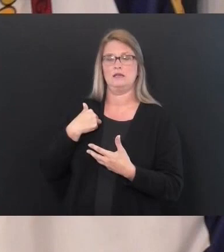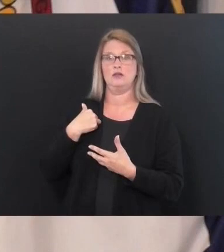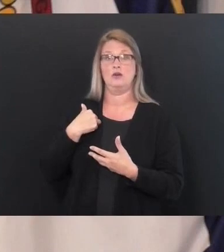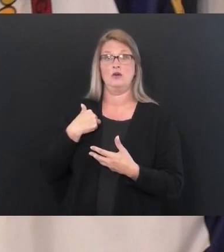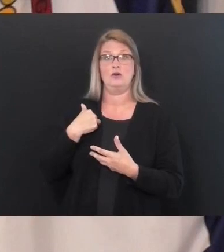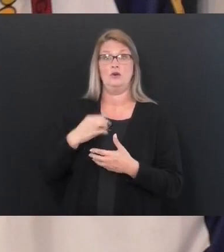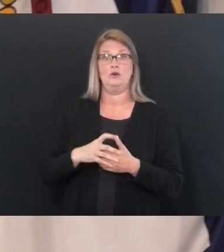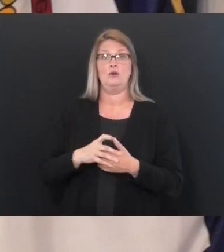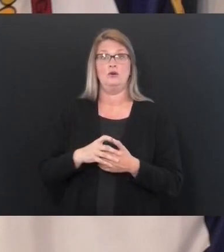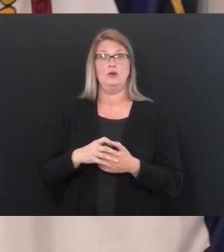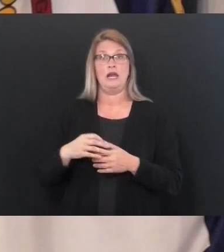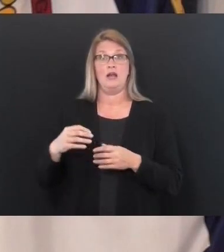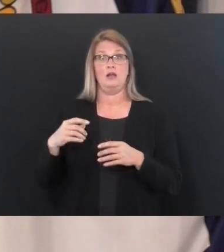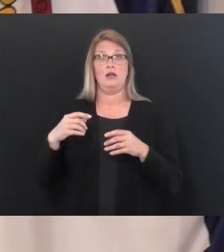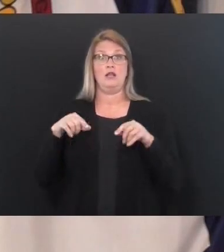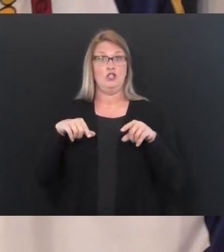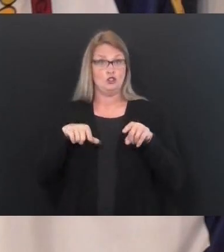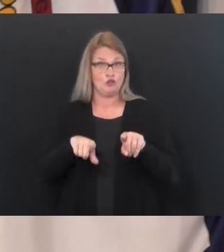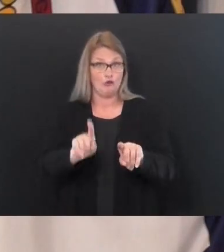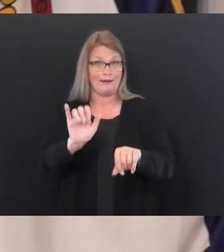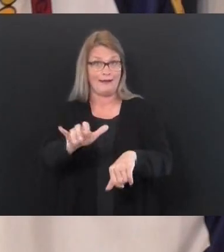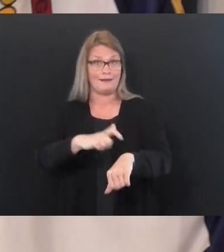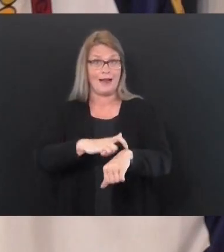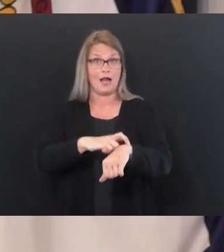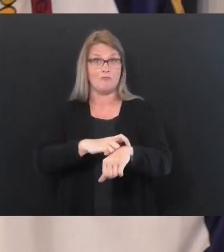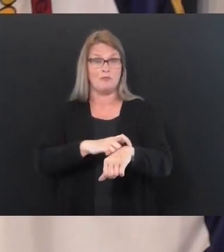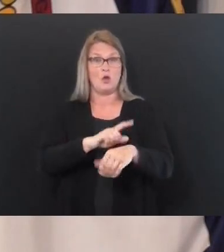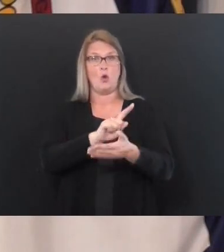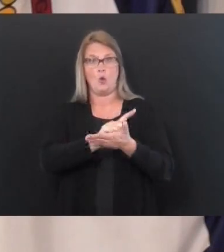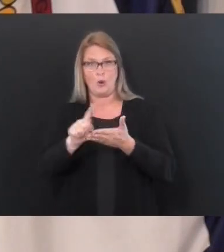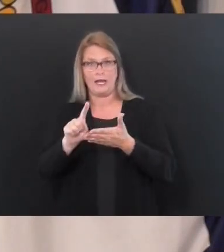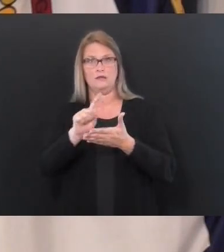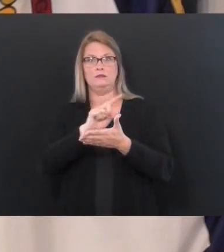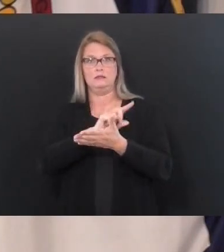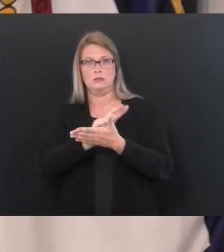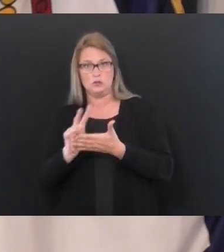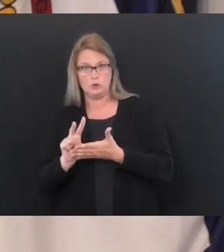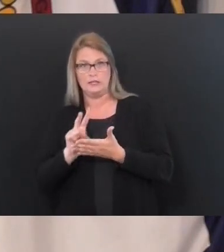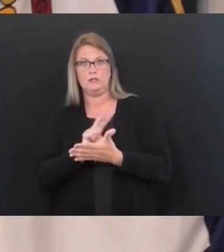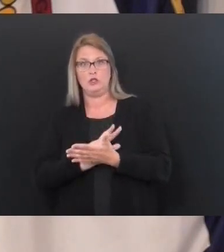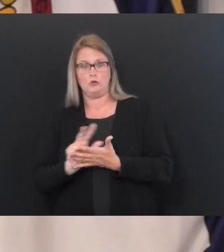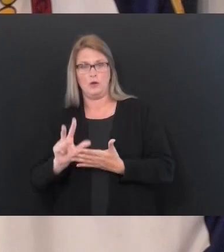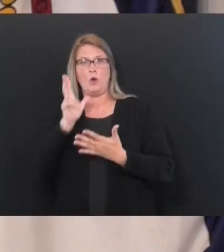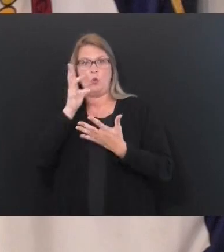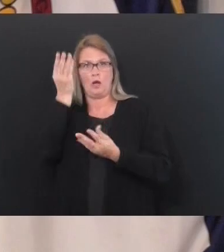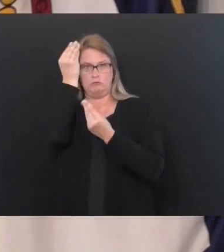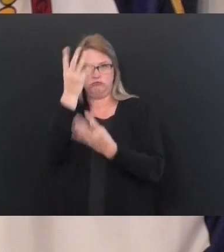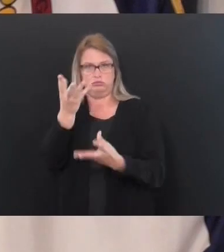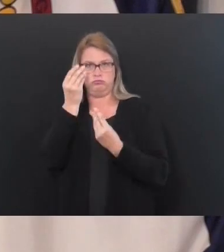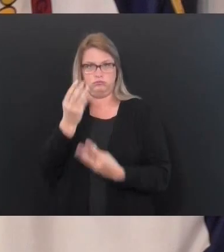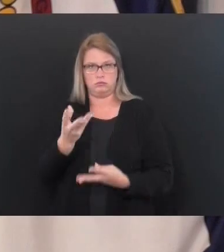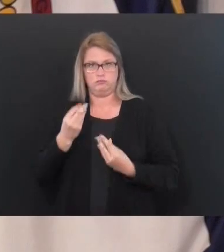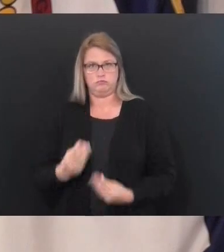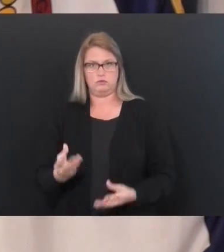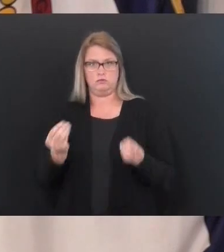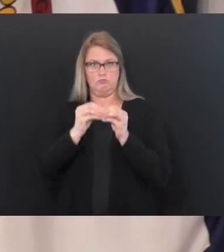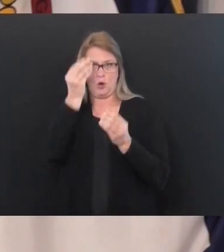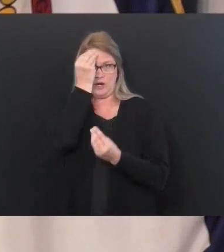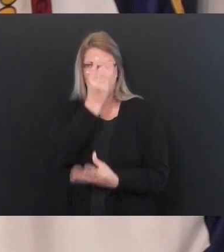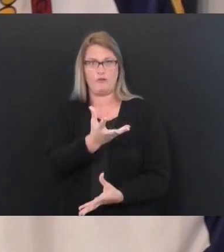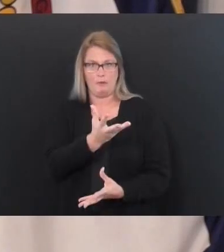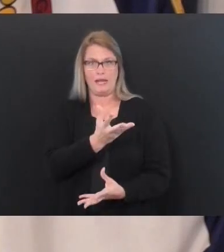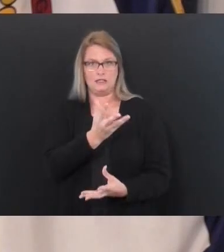but as we go week by week, we will be putting out additional and significantly more guidelines. You know, but